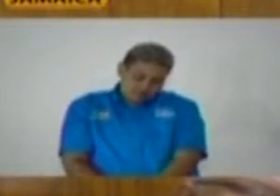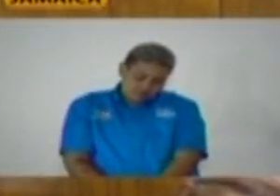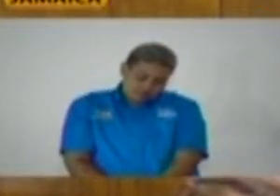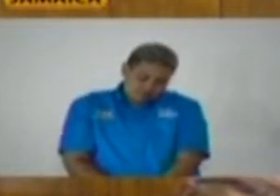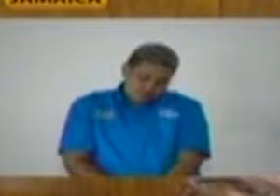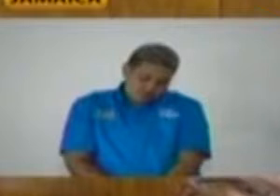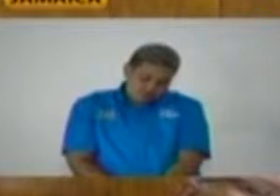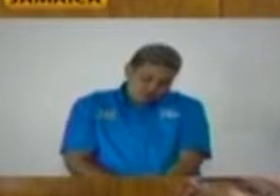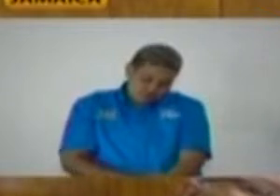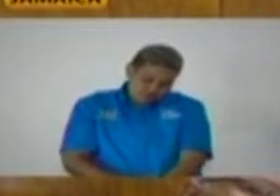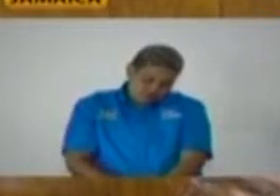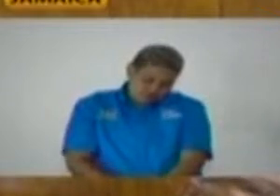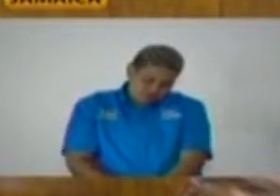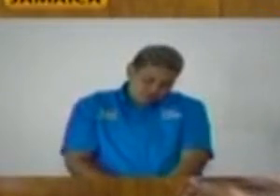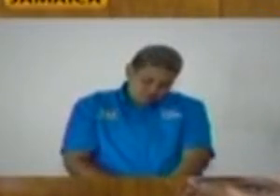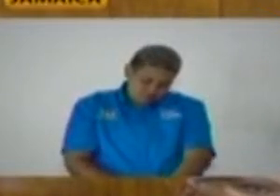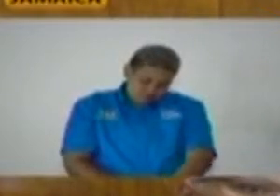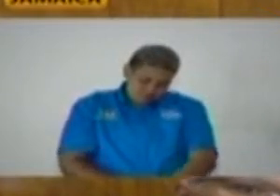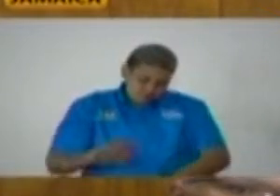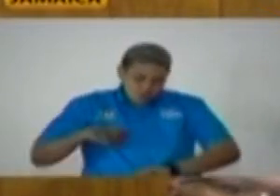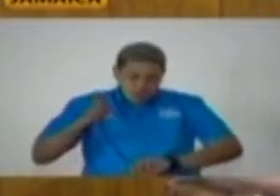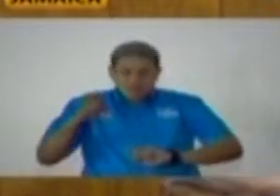better. Chaos.